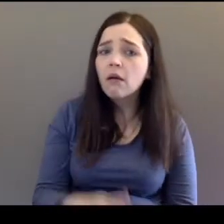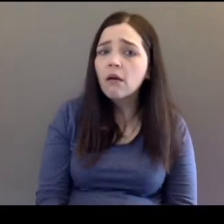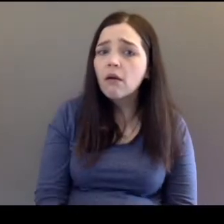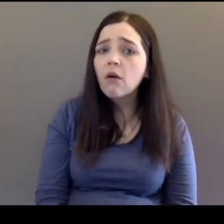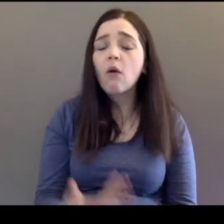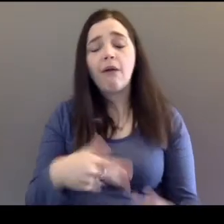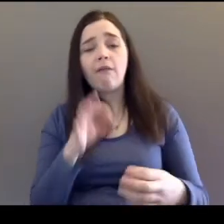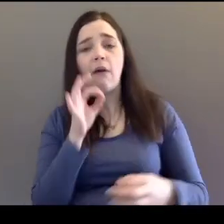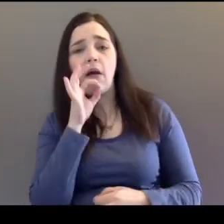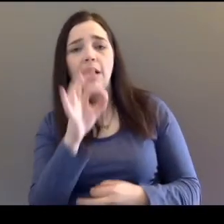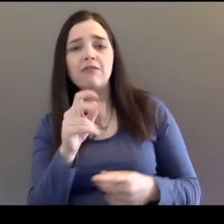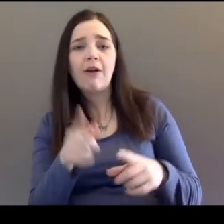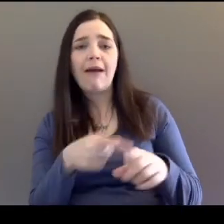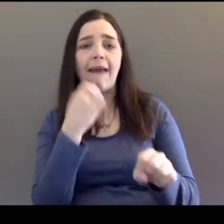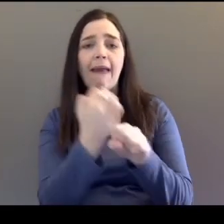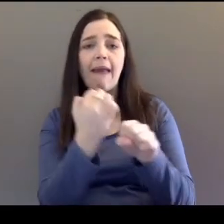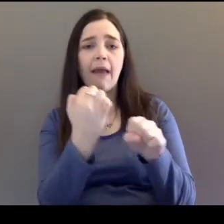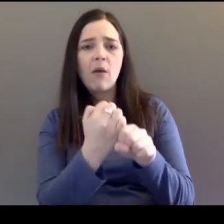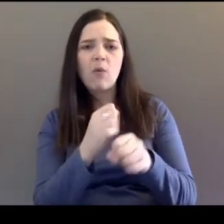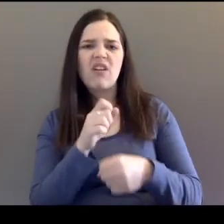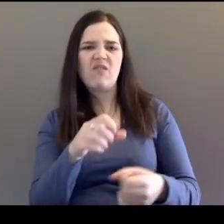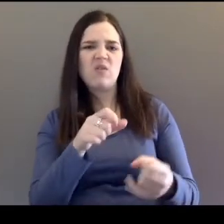for an egg, will give him a scorpion?